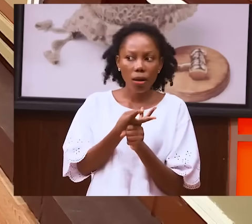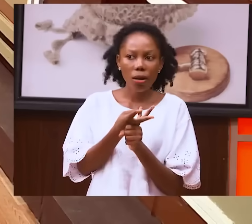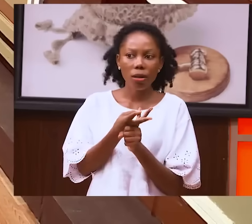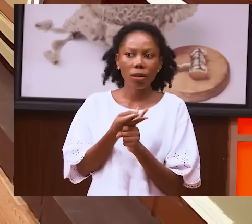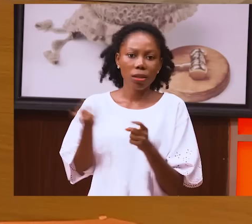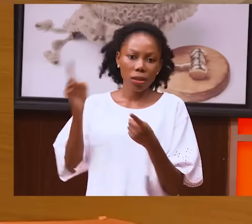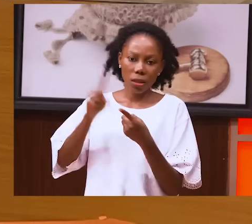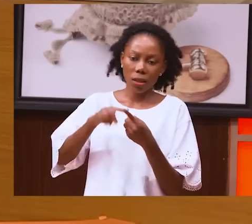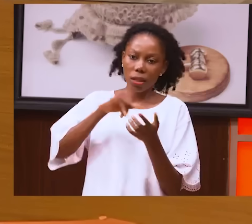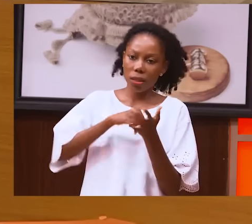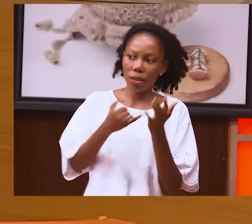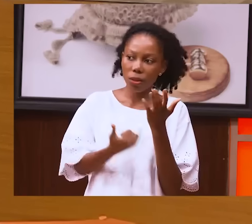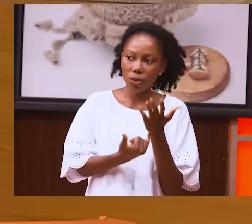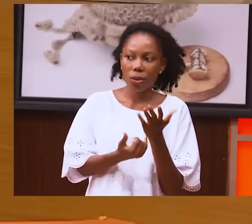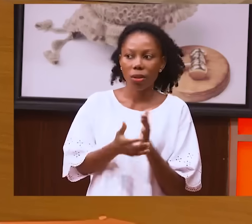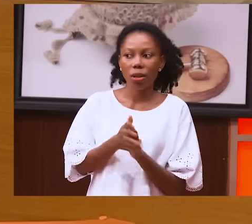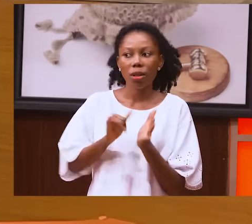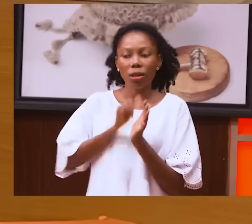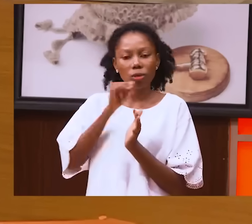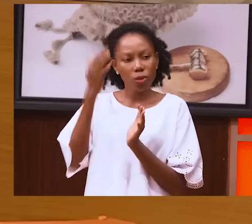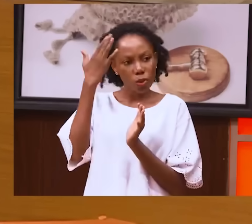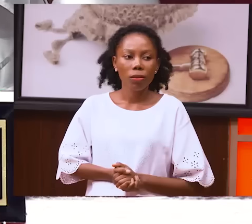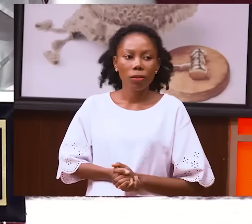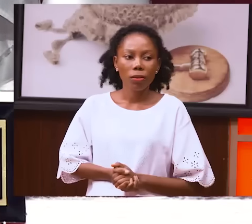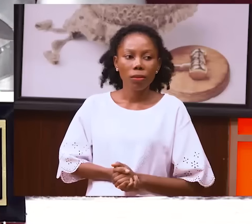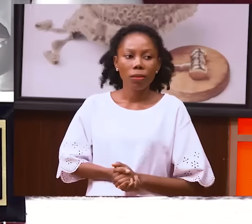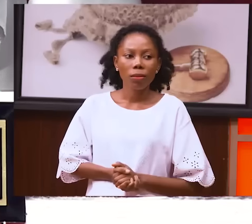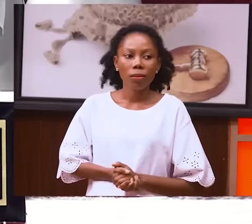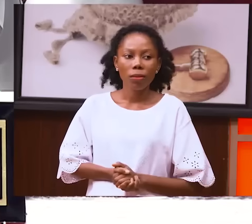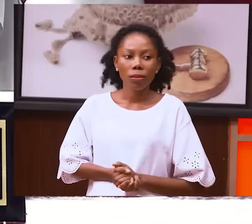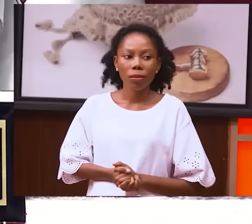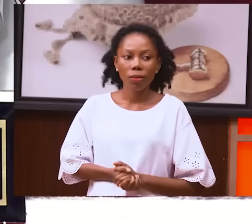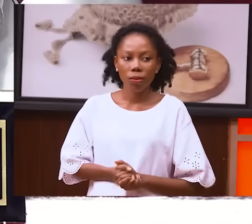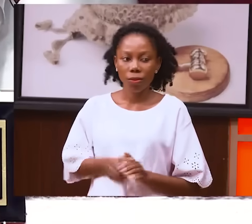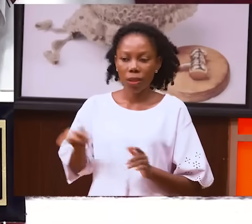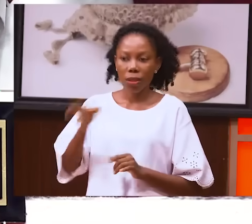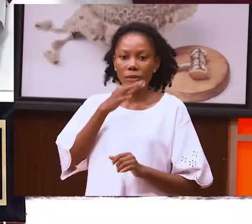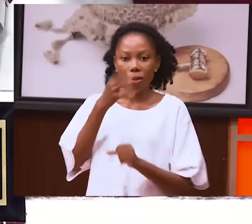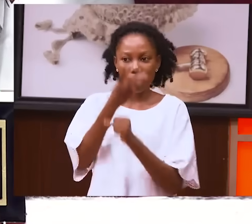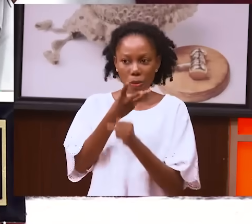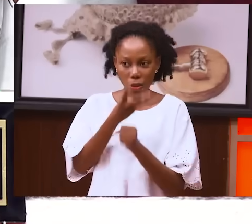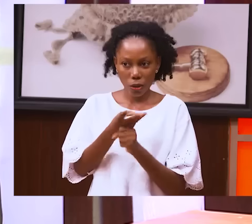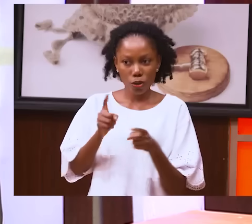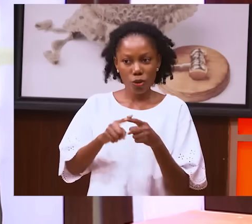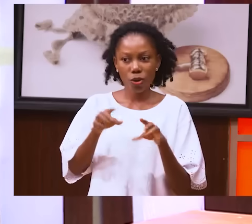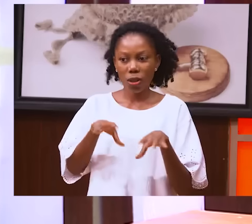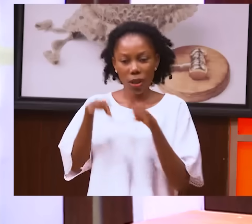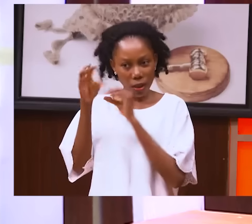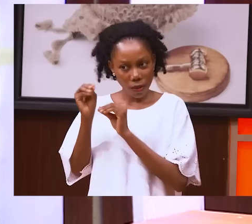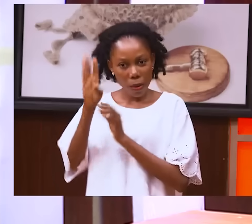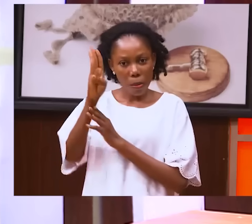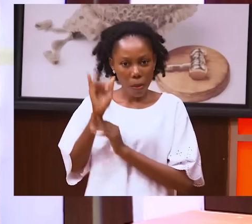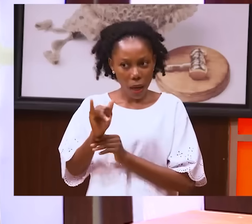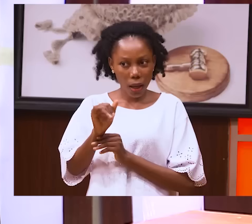to January. So that's the reason why I'm here. he's pleading to leave by February